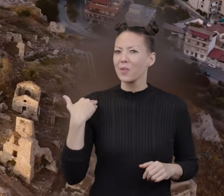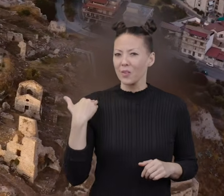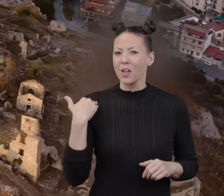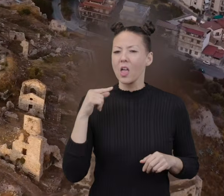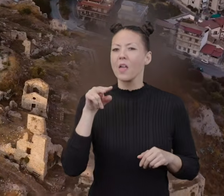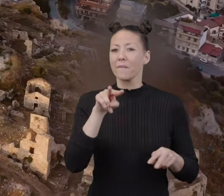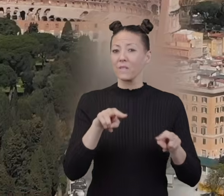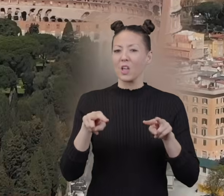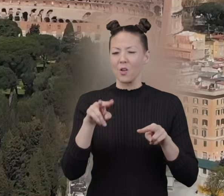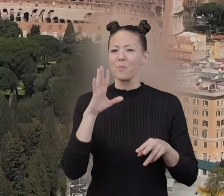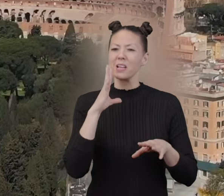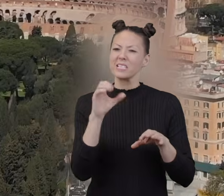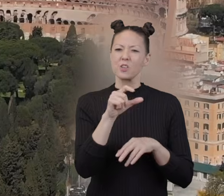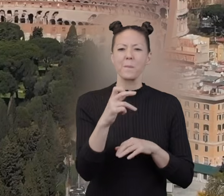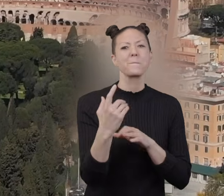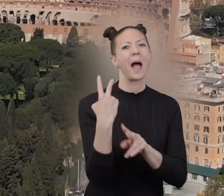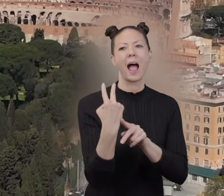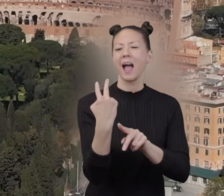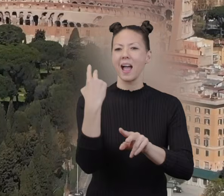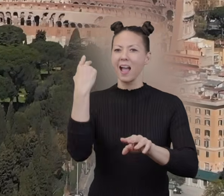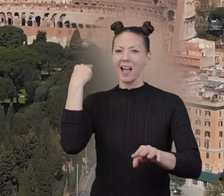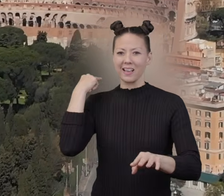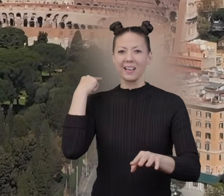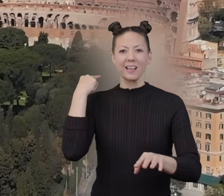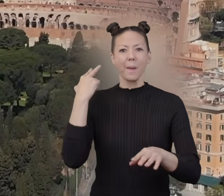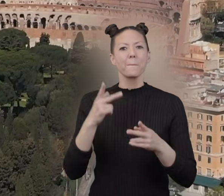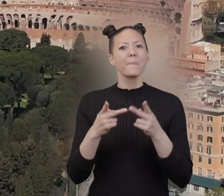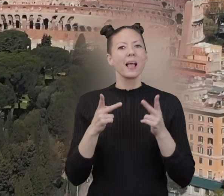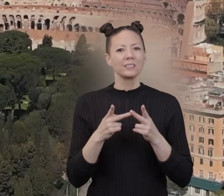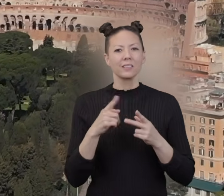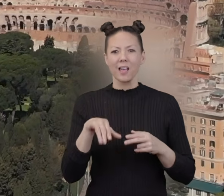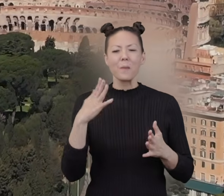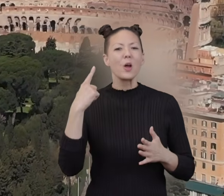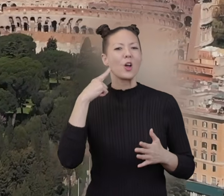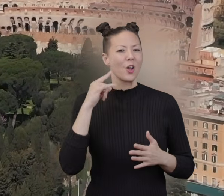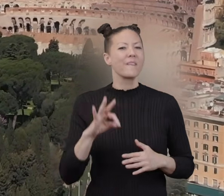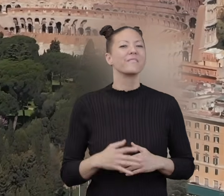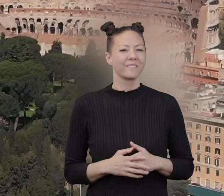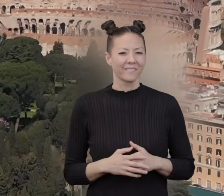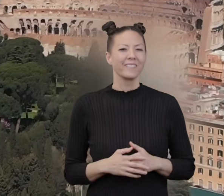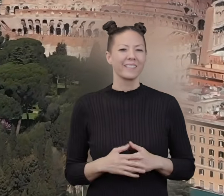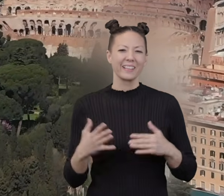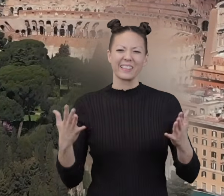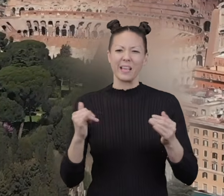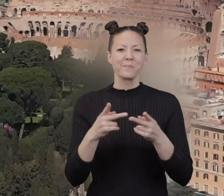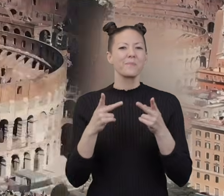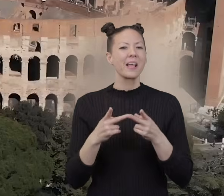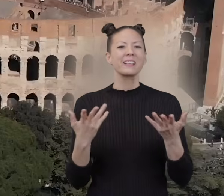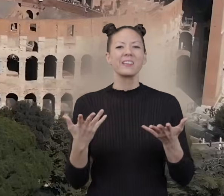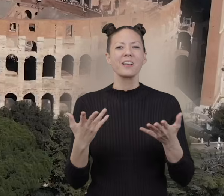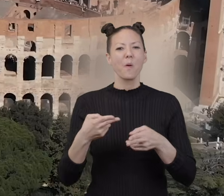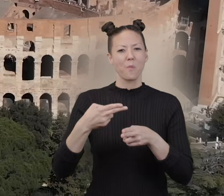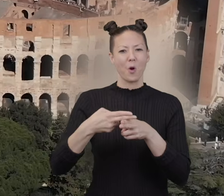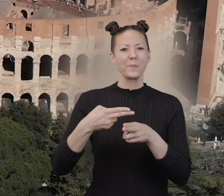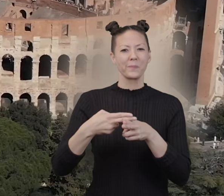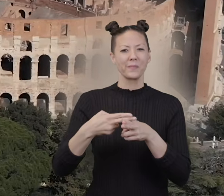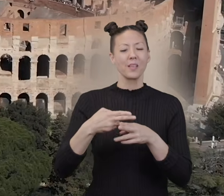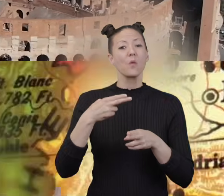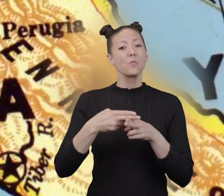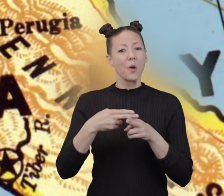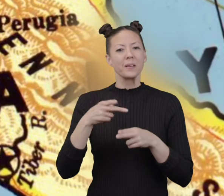ago? In this video, we're going to take a look back at a place that you've probably heard of. That place is